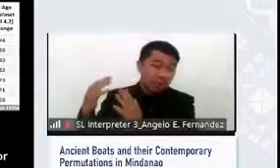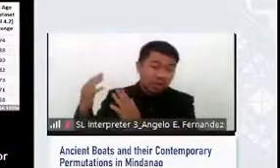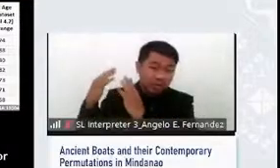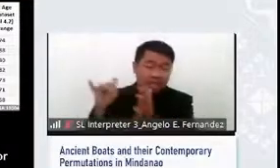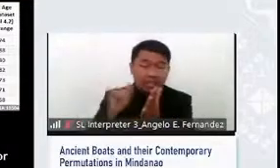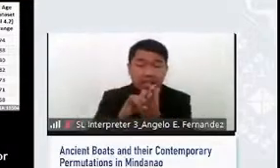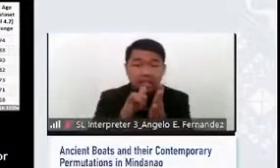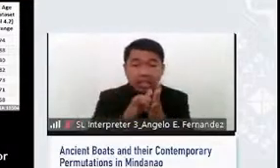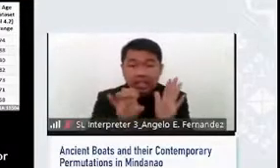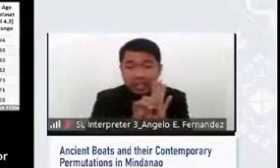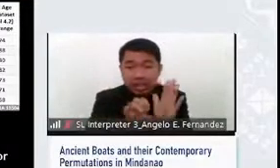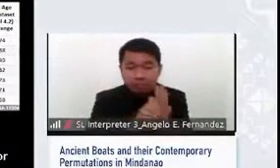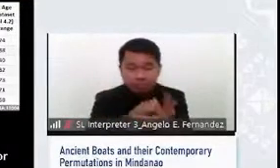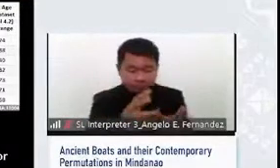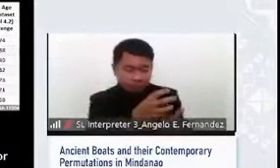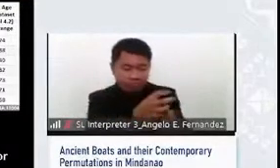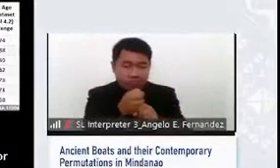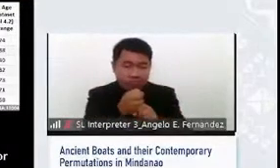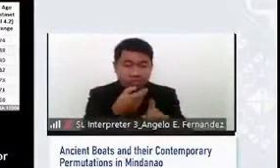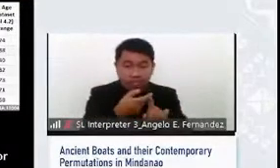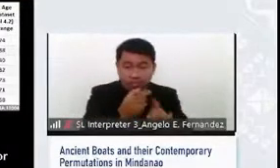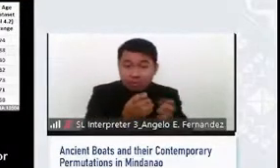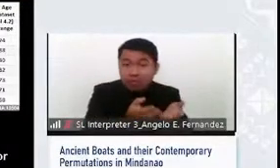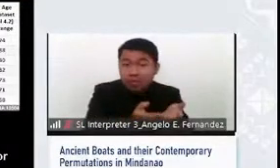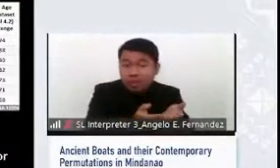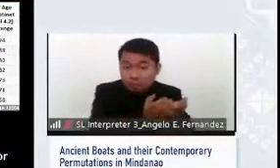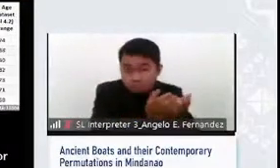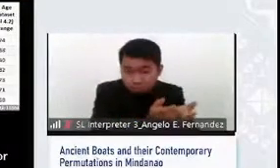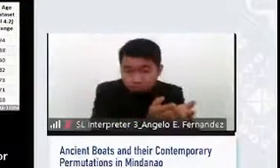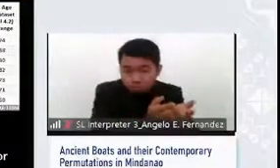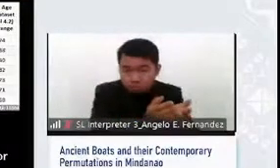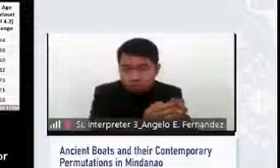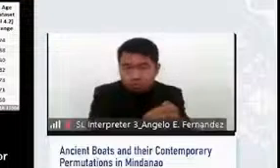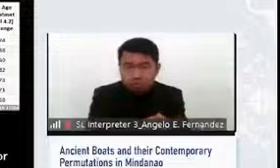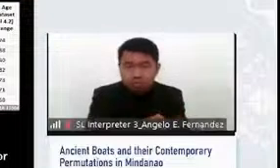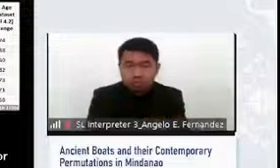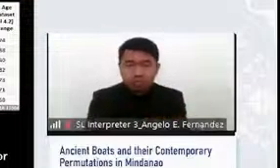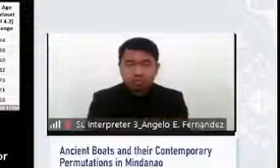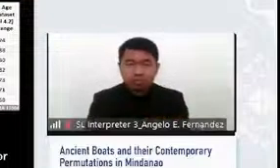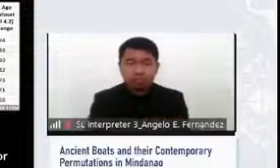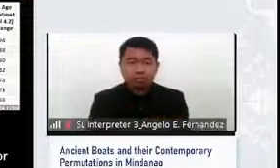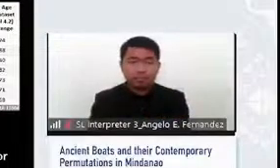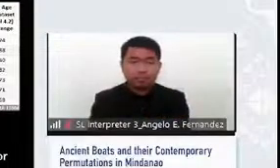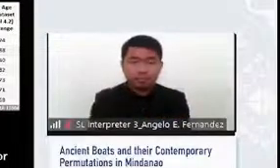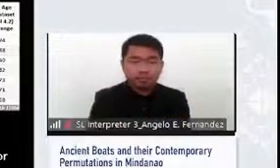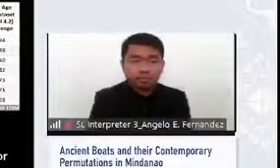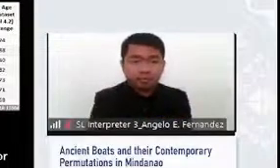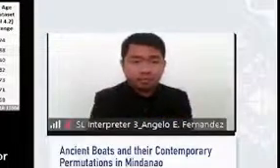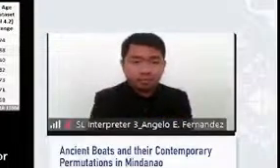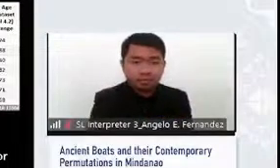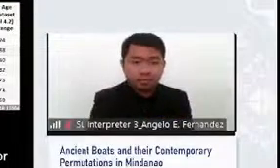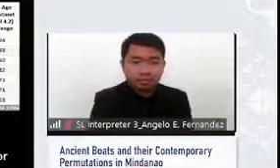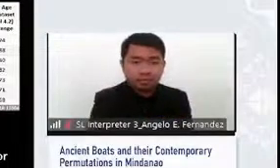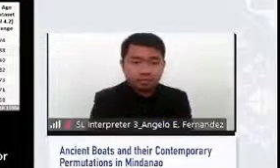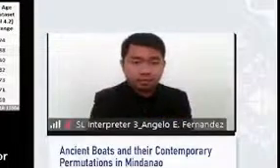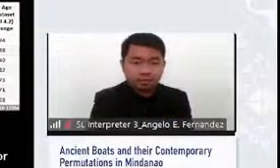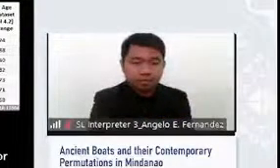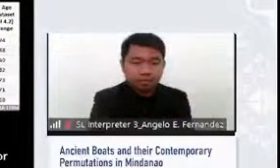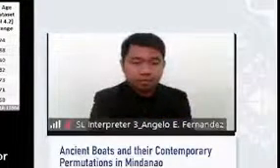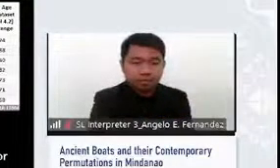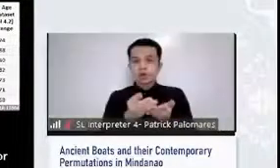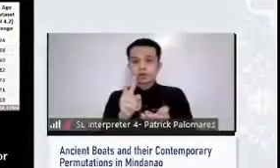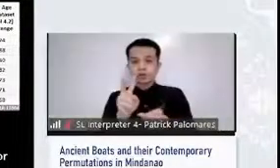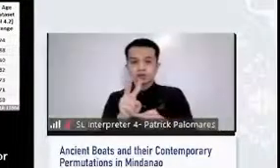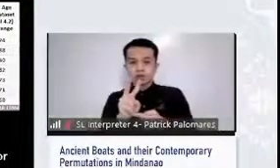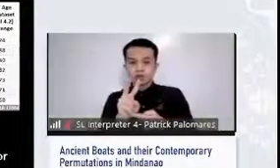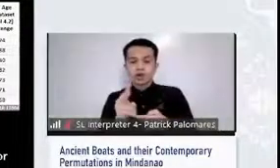taken from the Butuan boat 1, from the Butuan boat 2, from the Butuan boat 5, from the Butuan boat 4, and